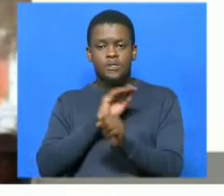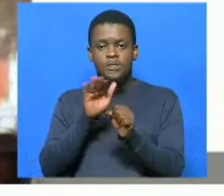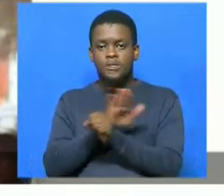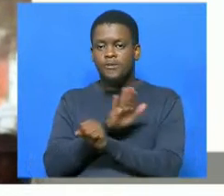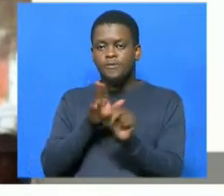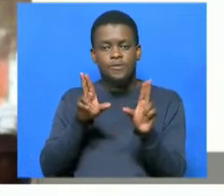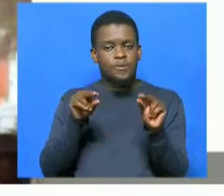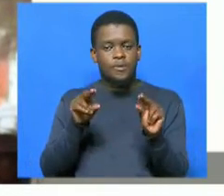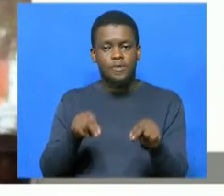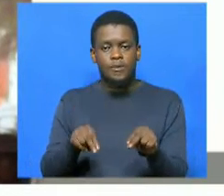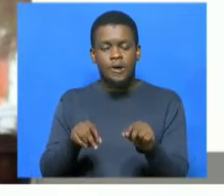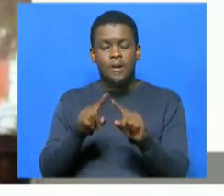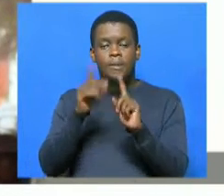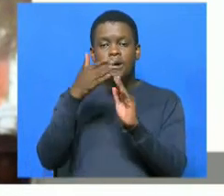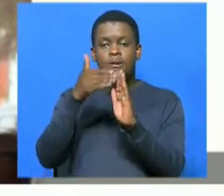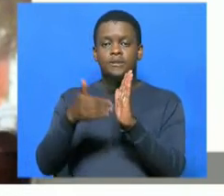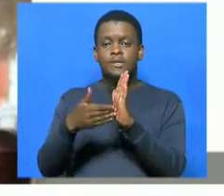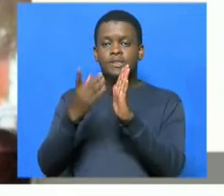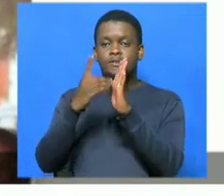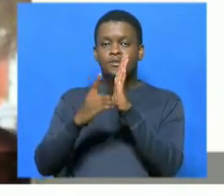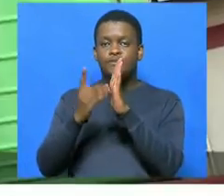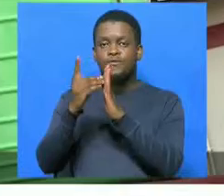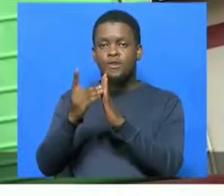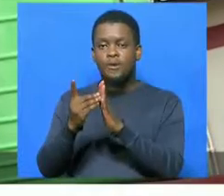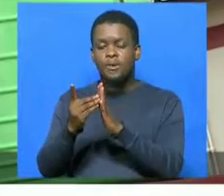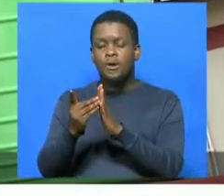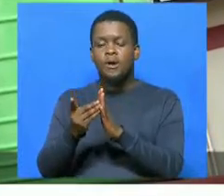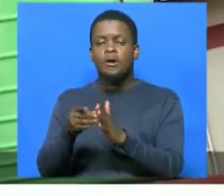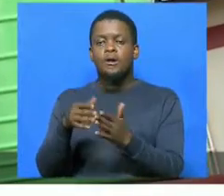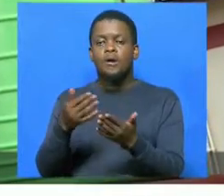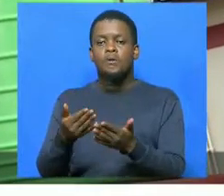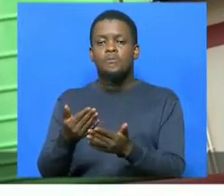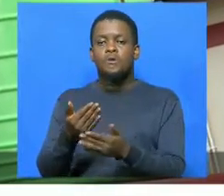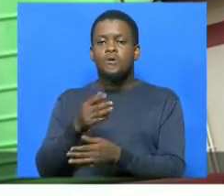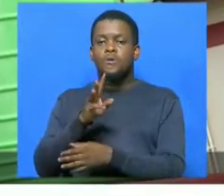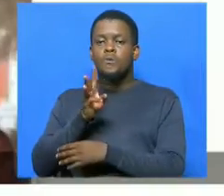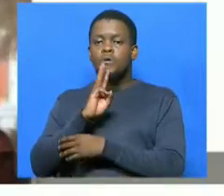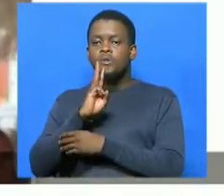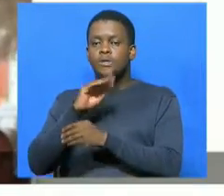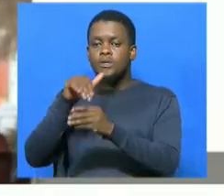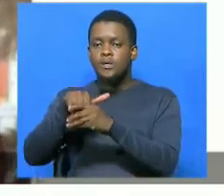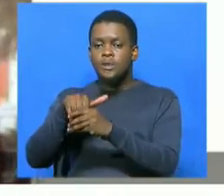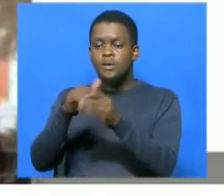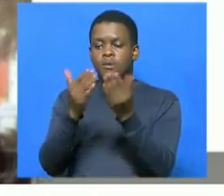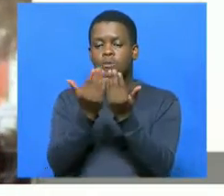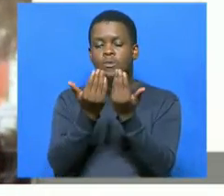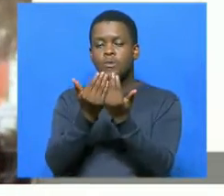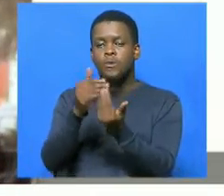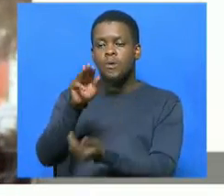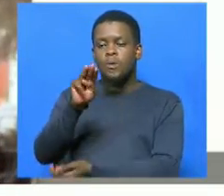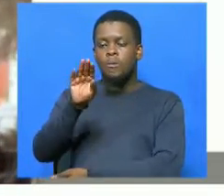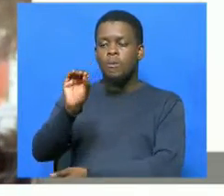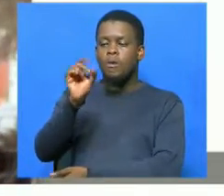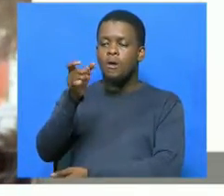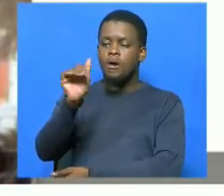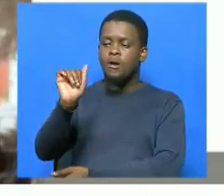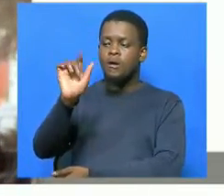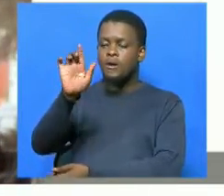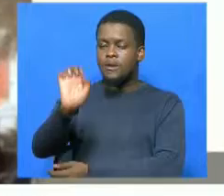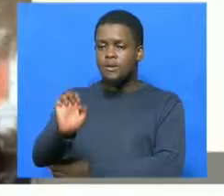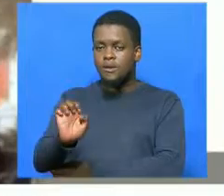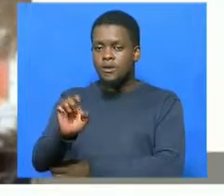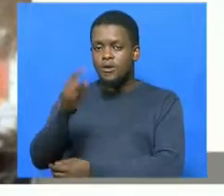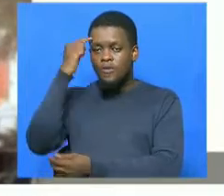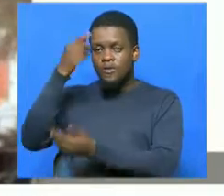see this as a welcome development, as the little water in Mogale borehole will play a vital role for students who are our primary